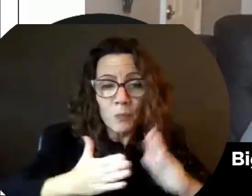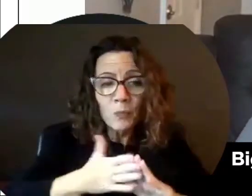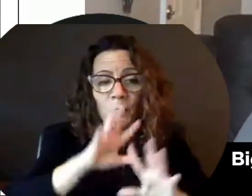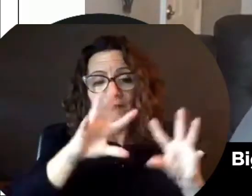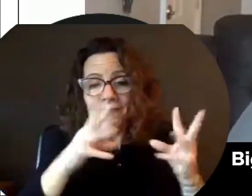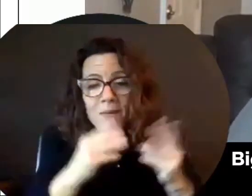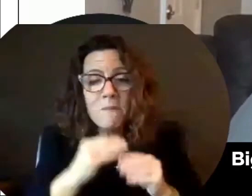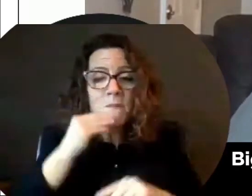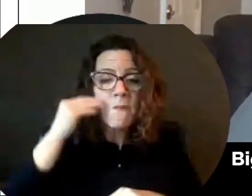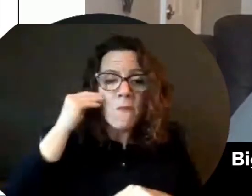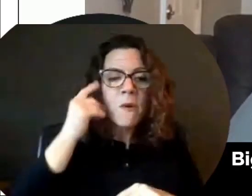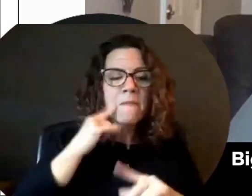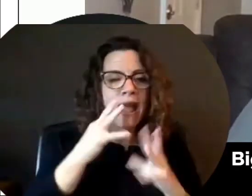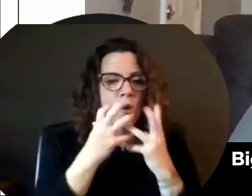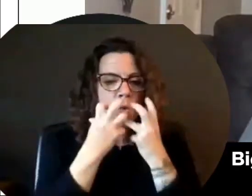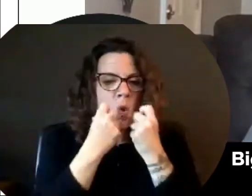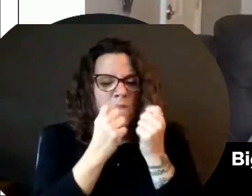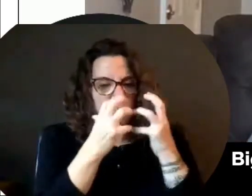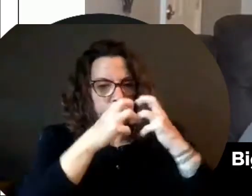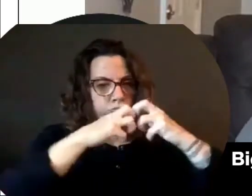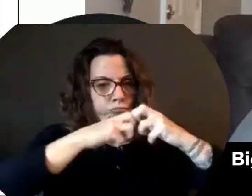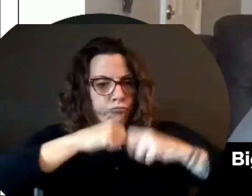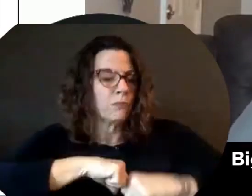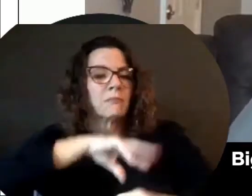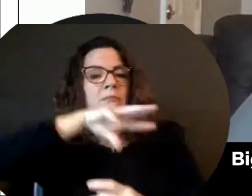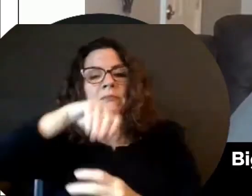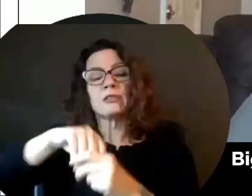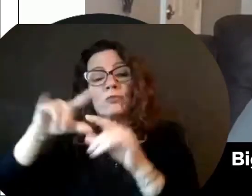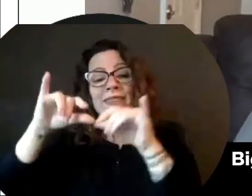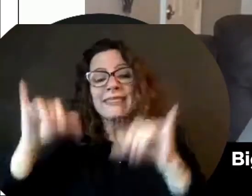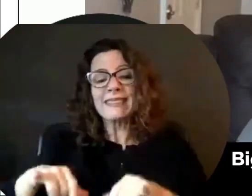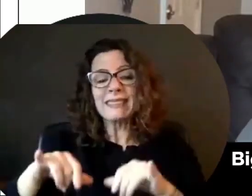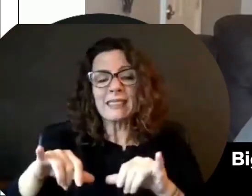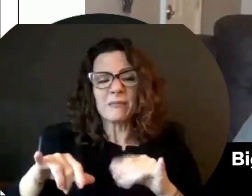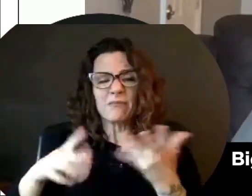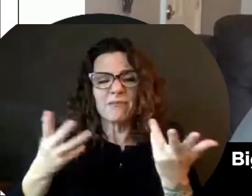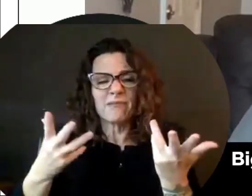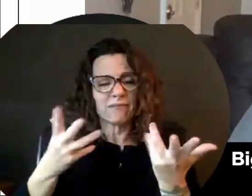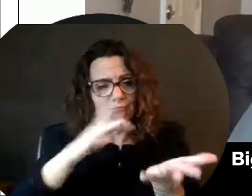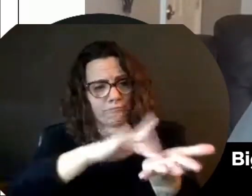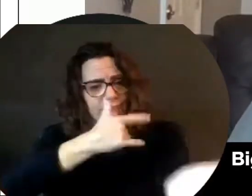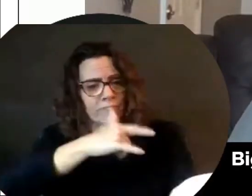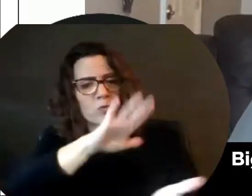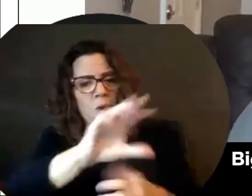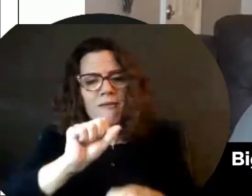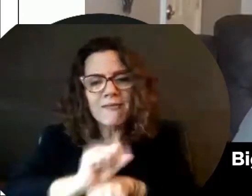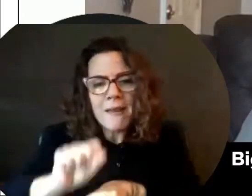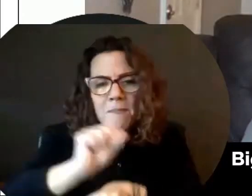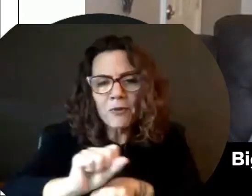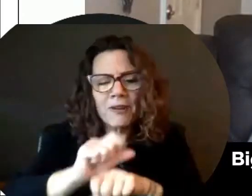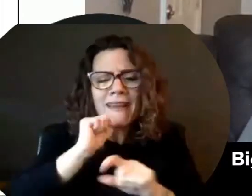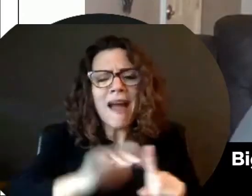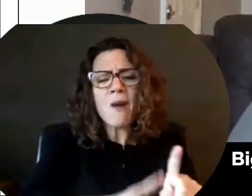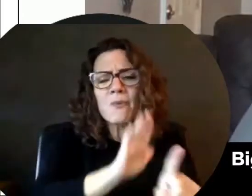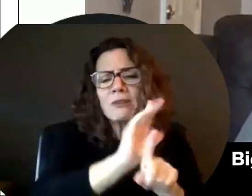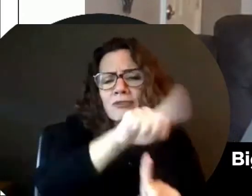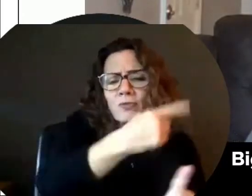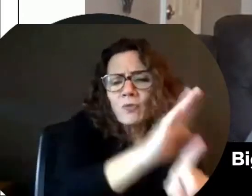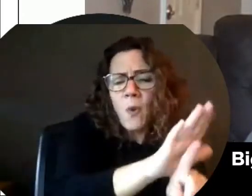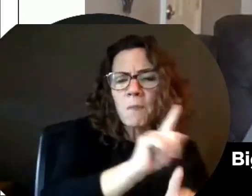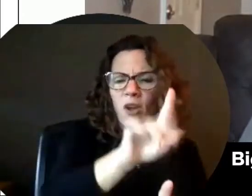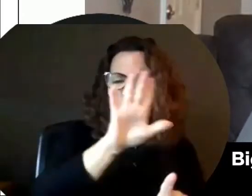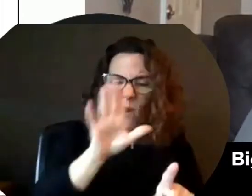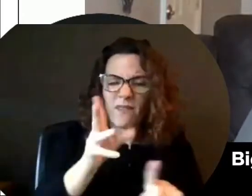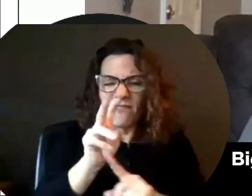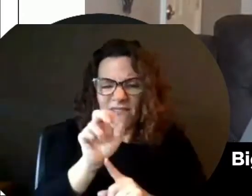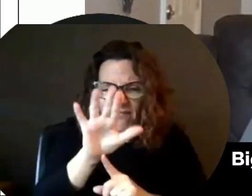existence to bring itself material benefit, bring itself resource. And I think like that was like dead